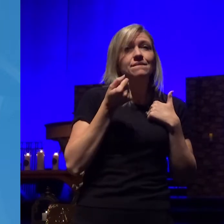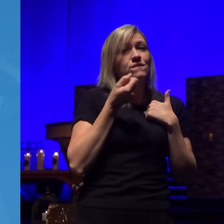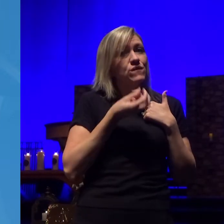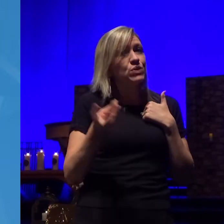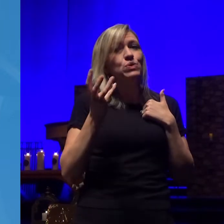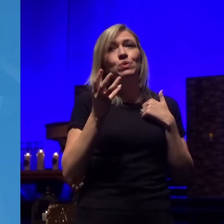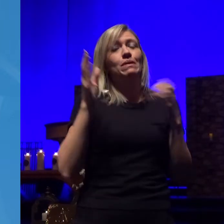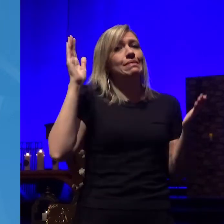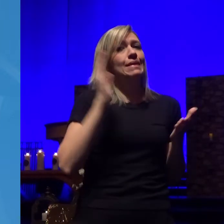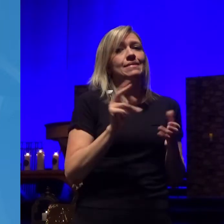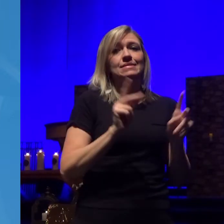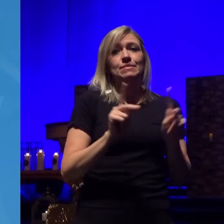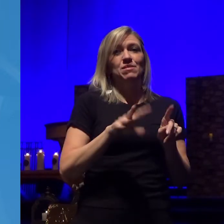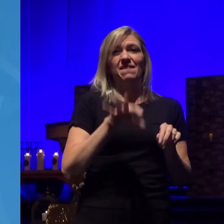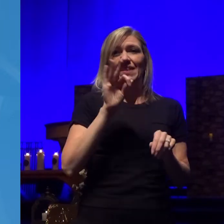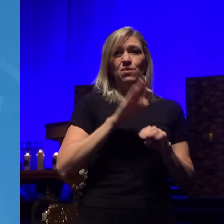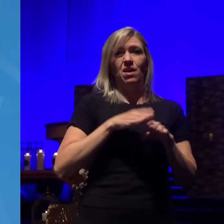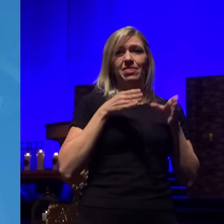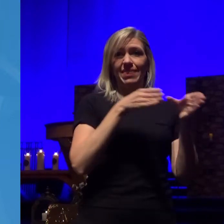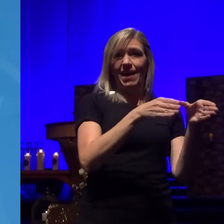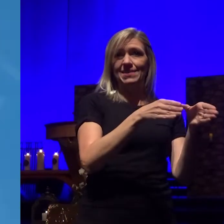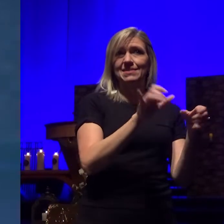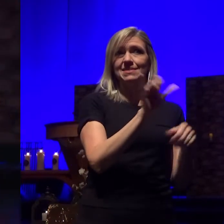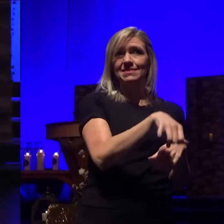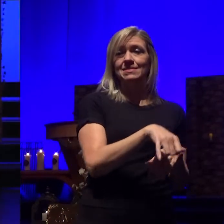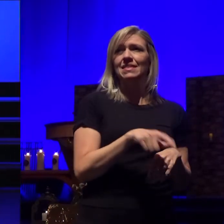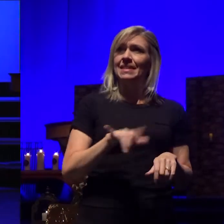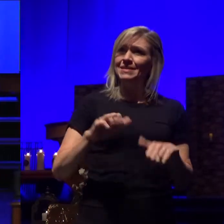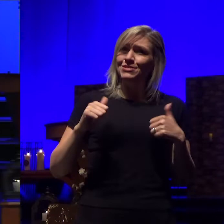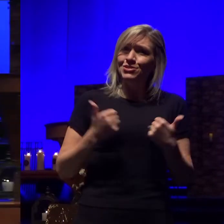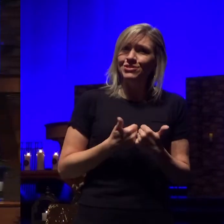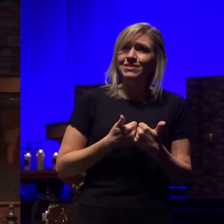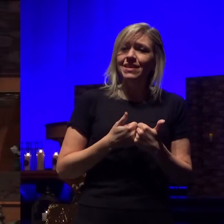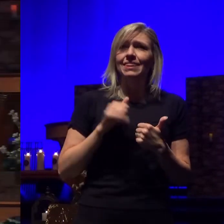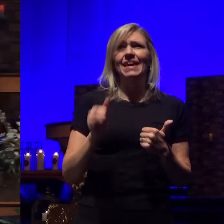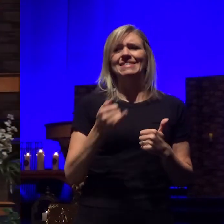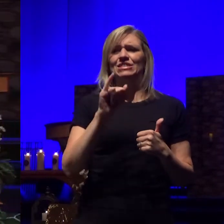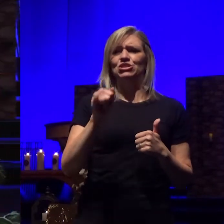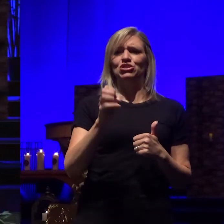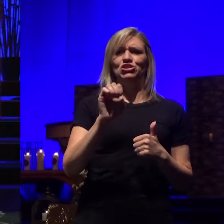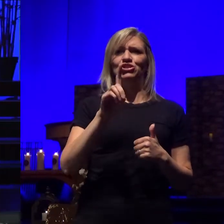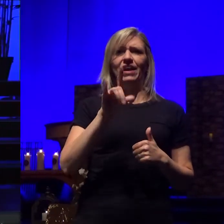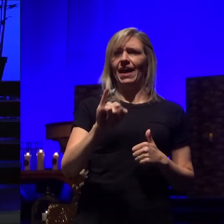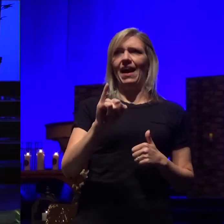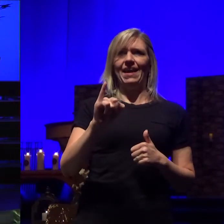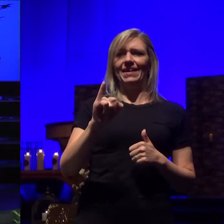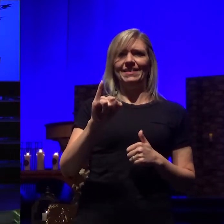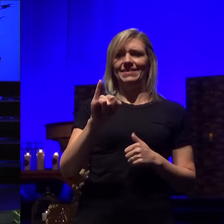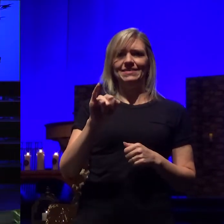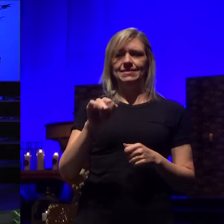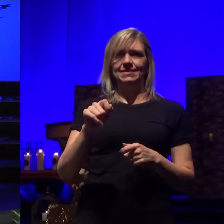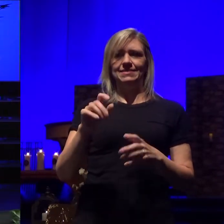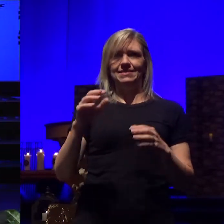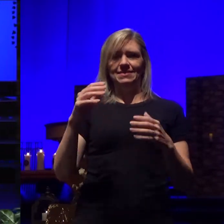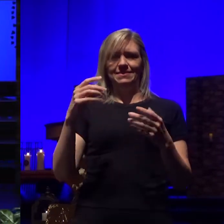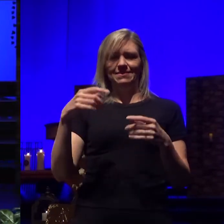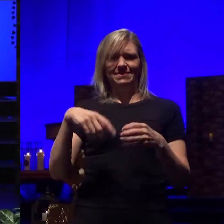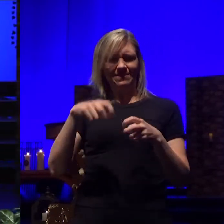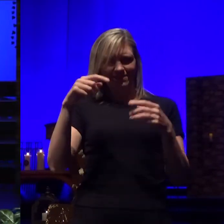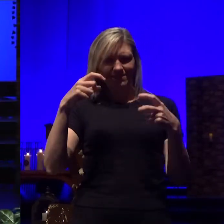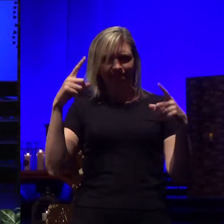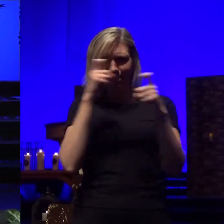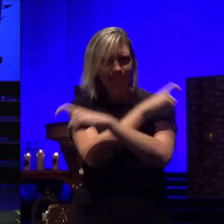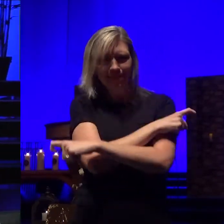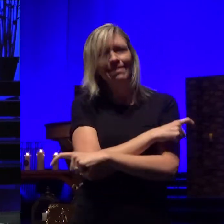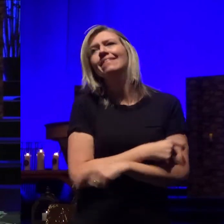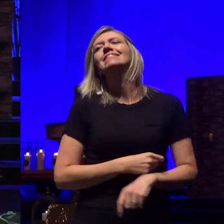are found on it." That's some challenging stuff, right? That's some Jedi Knight type of training stuff to get